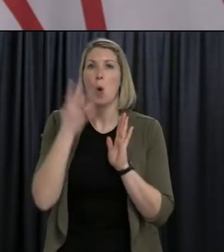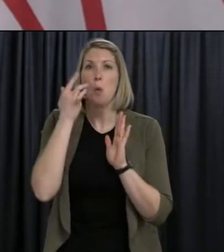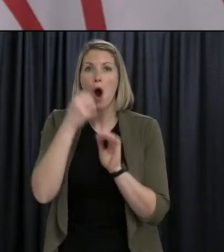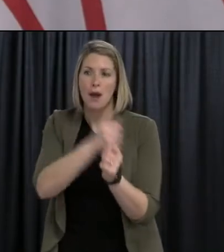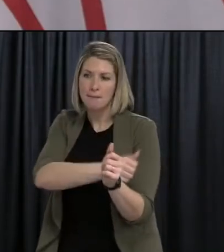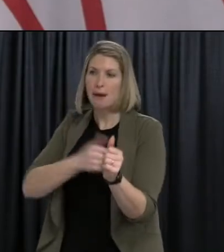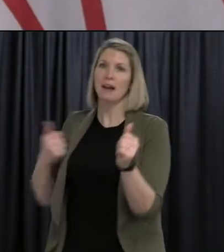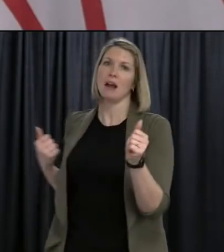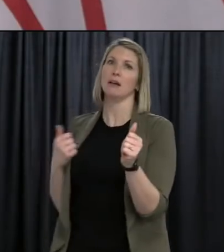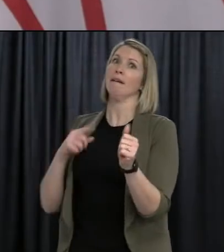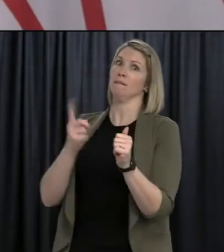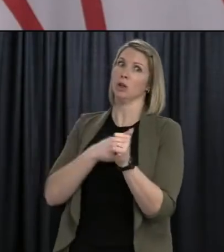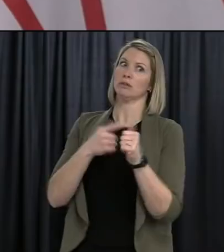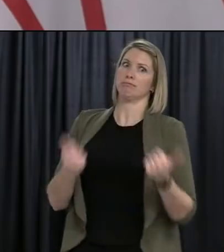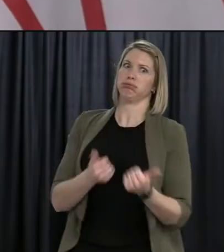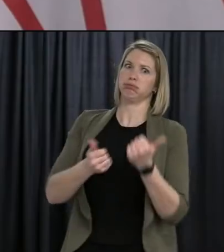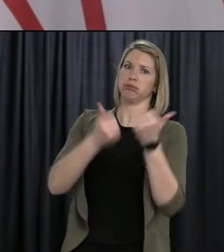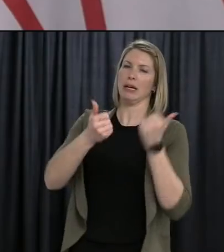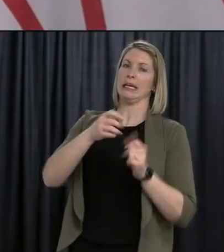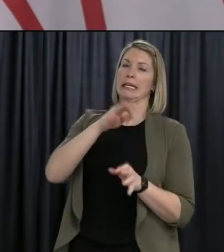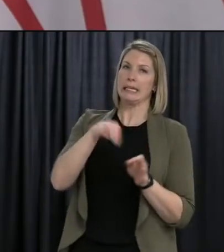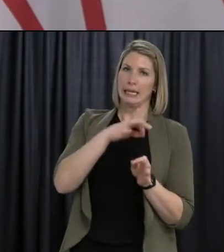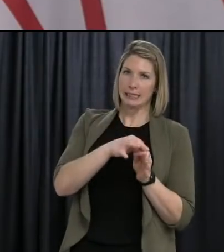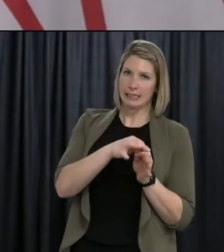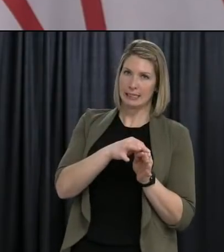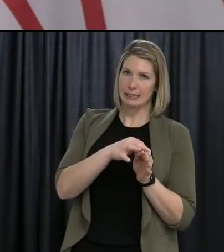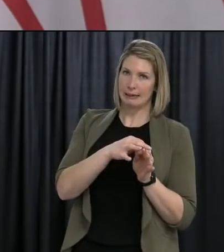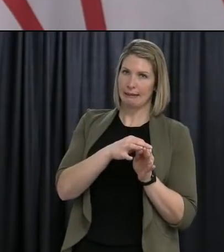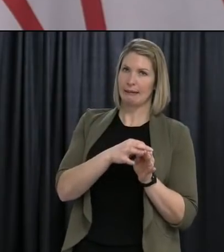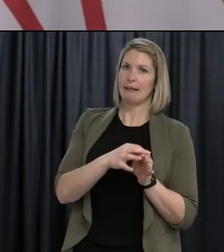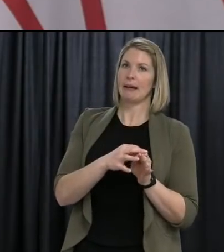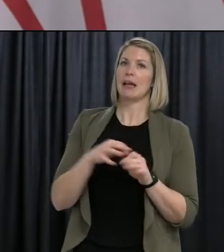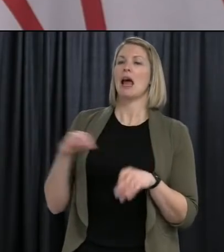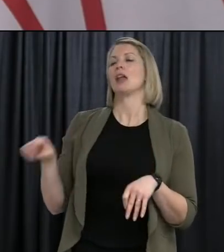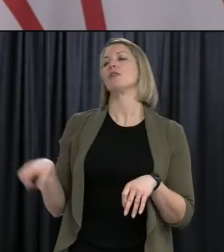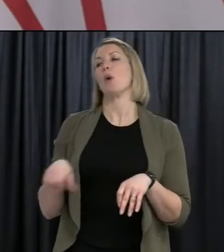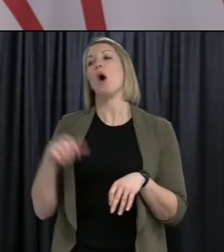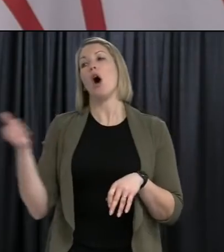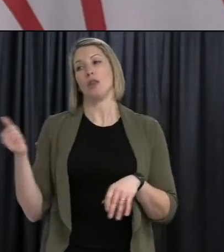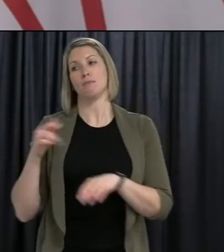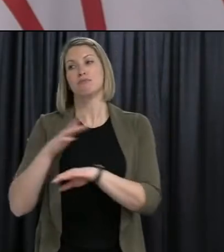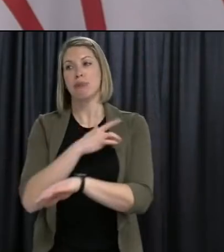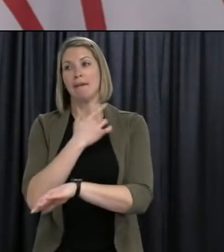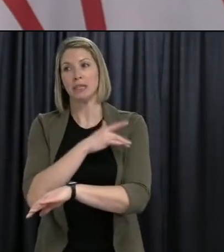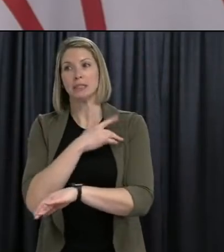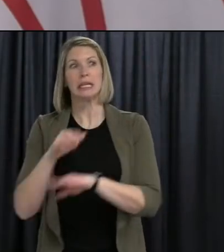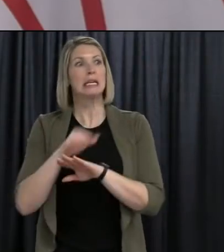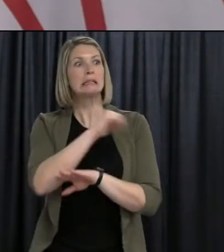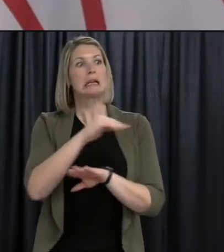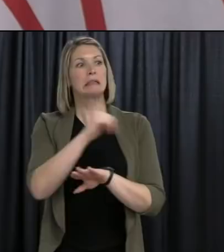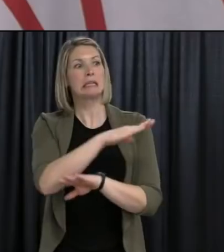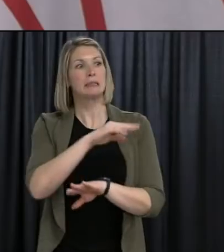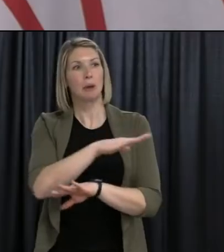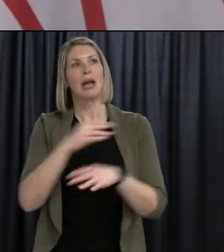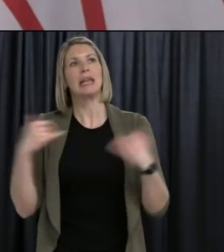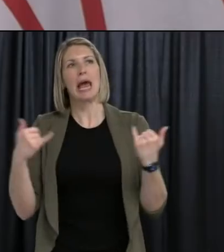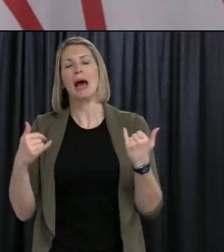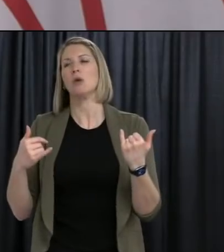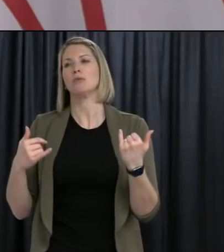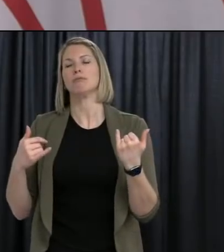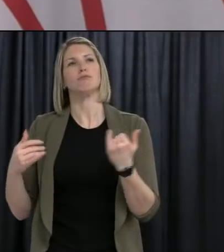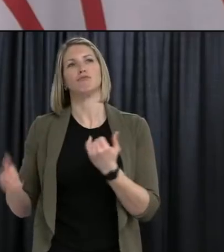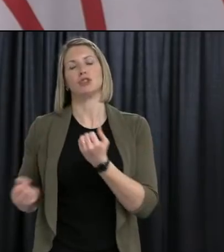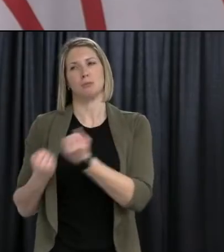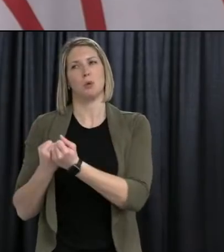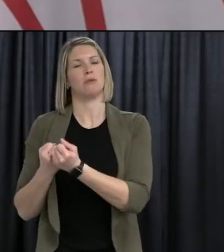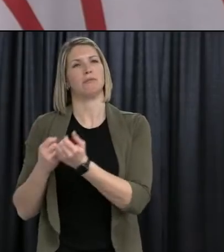there before. So it seems to be working at this point, but we'll reevaluate should we need to. Minister, were you going